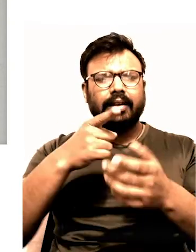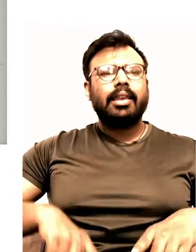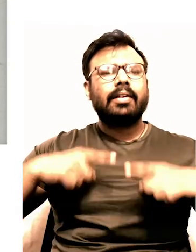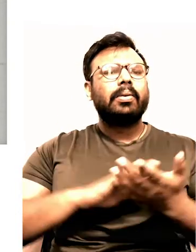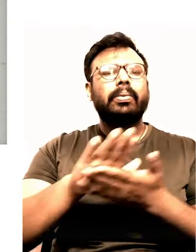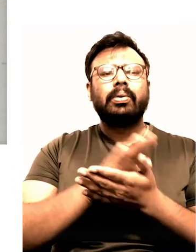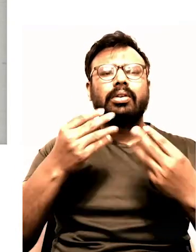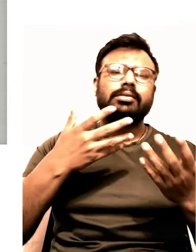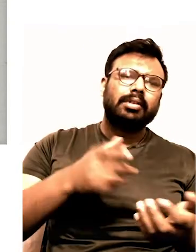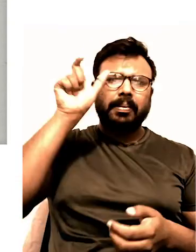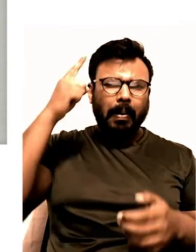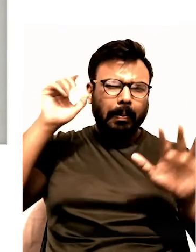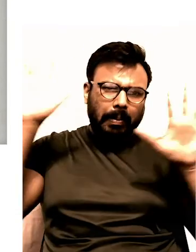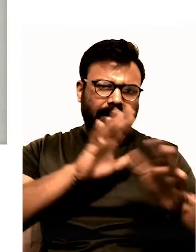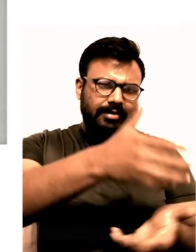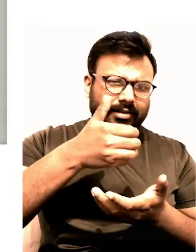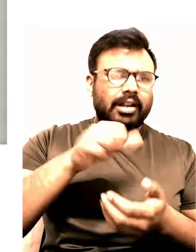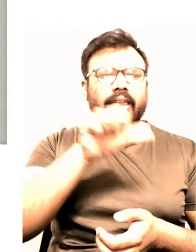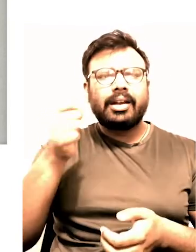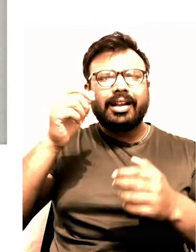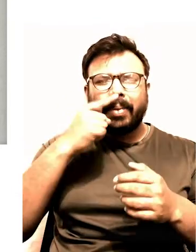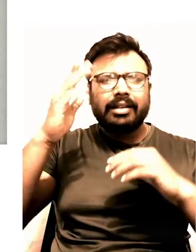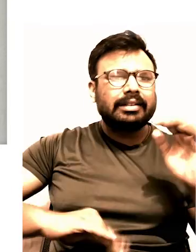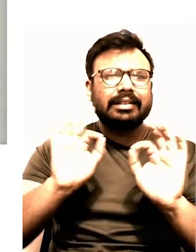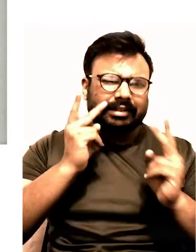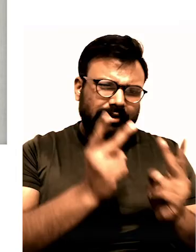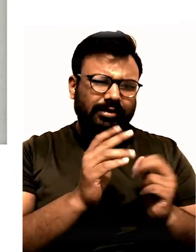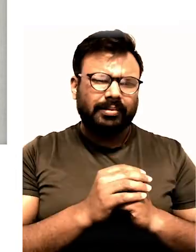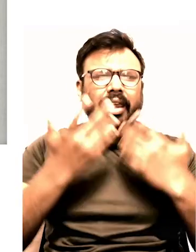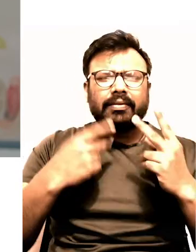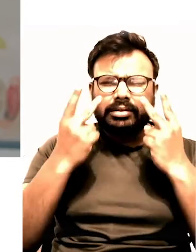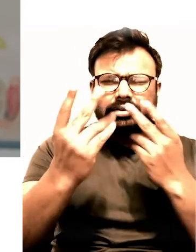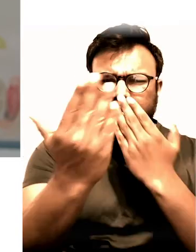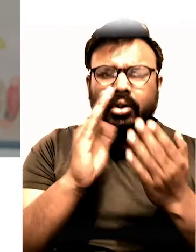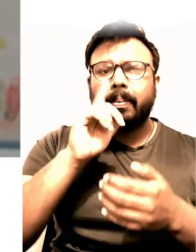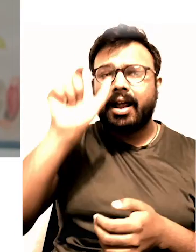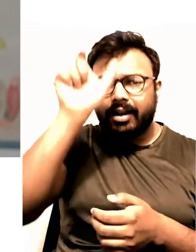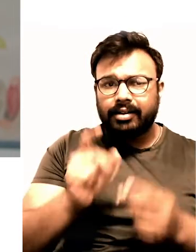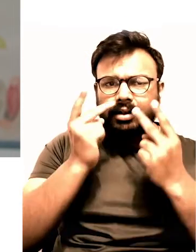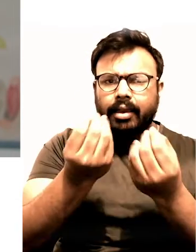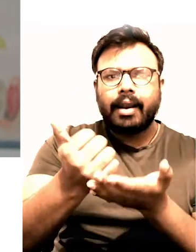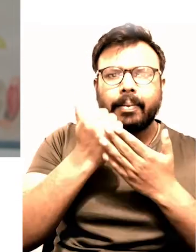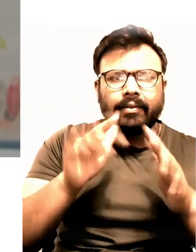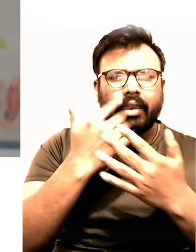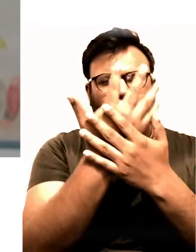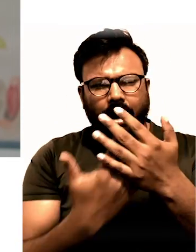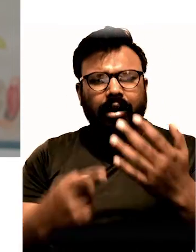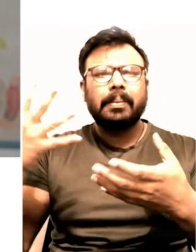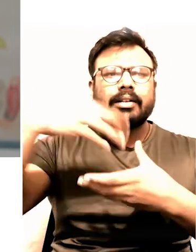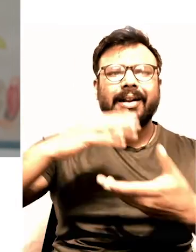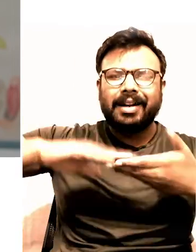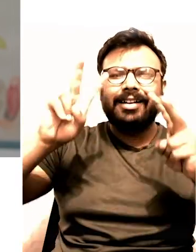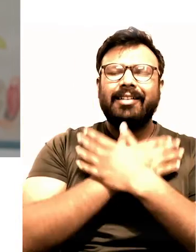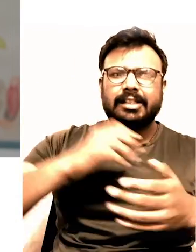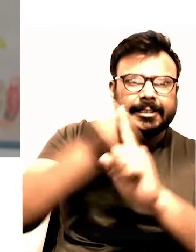perhaps blood, evoking the violence that mars the story of love. Nilima Sheikh is not merely inspired by